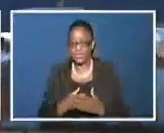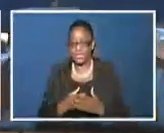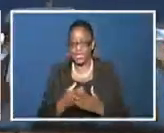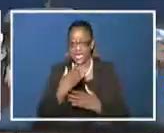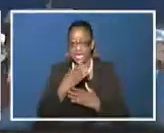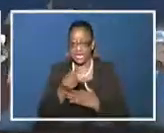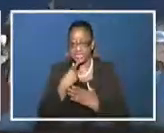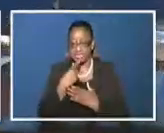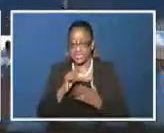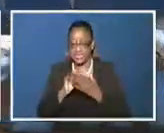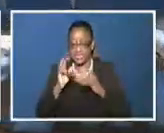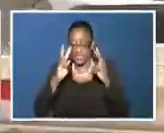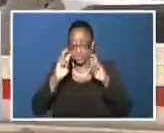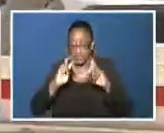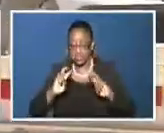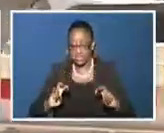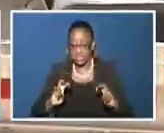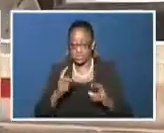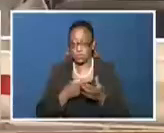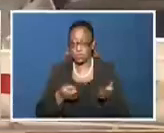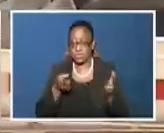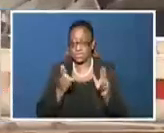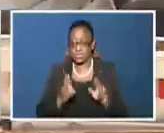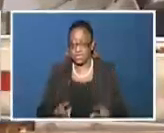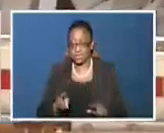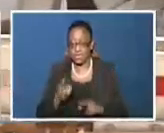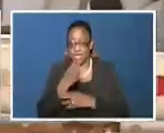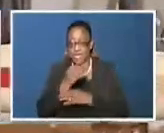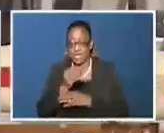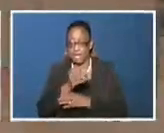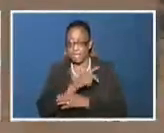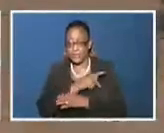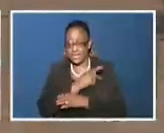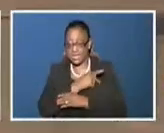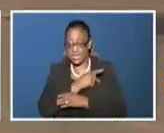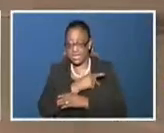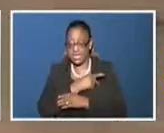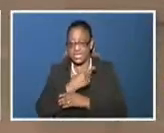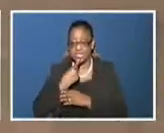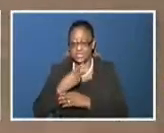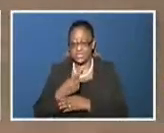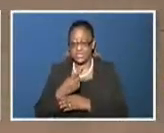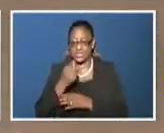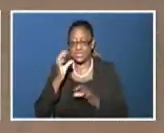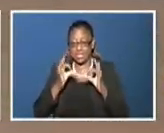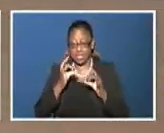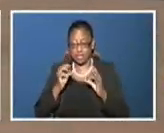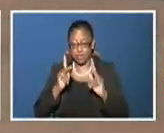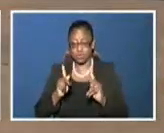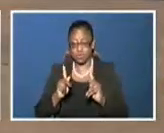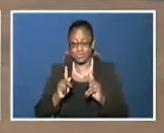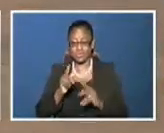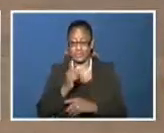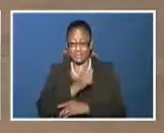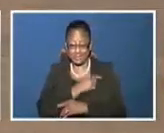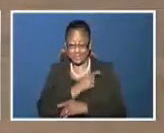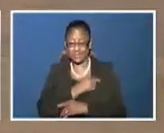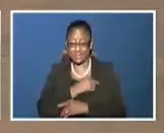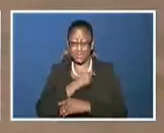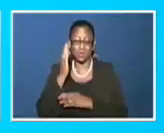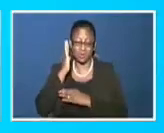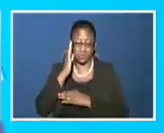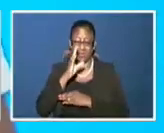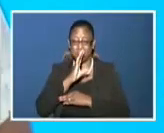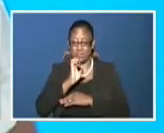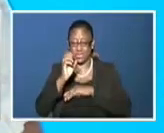underway, Attorney General and Acting Minister of Health, Honorable Ryan Pinder, says those responsible will be prosecuted to the fullest extent of the